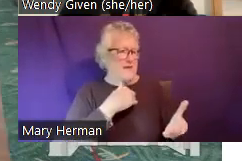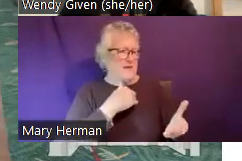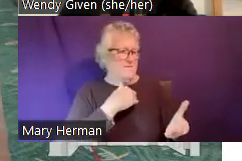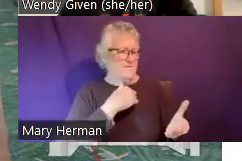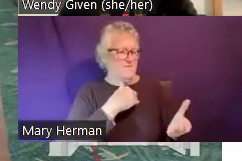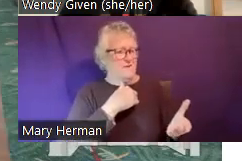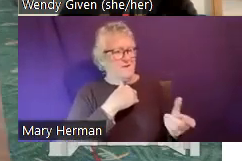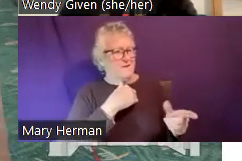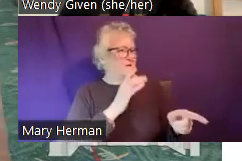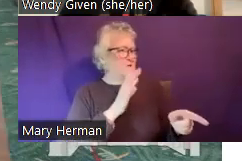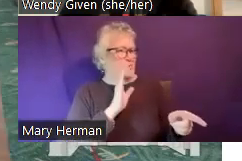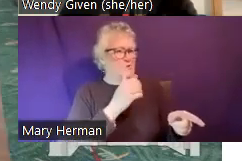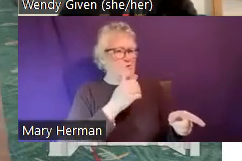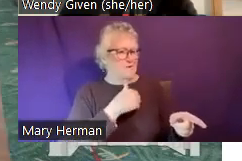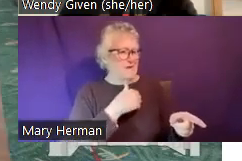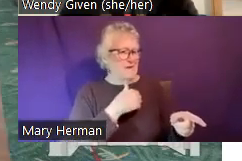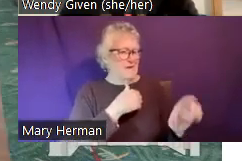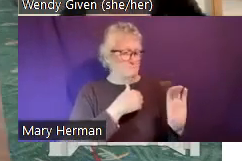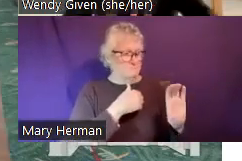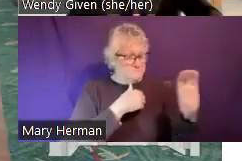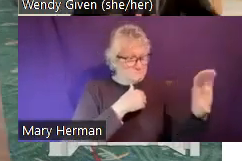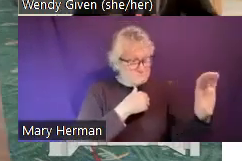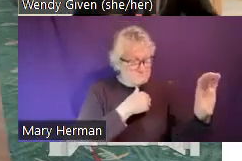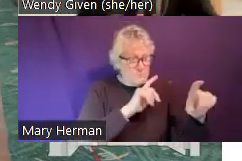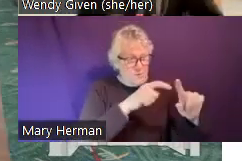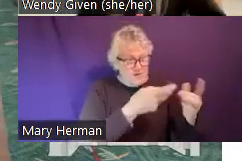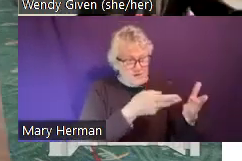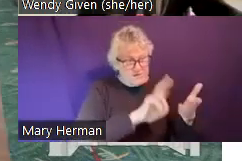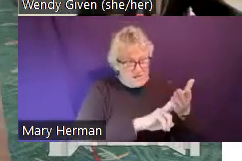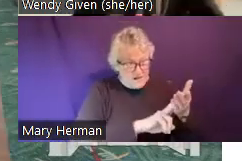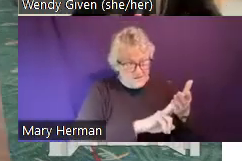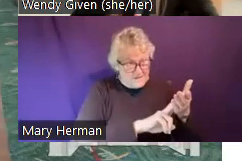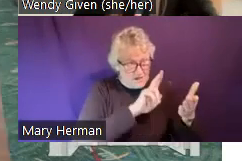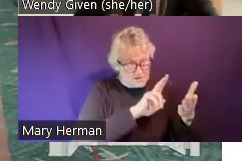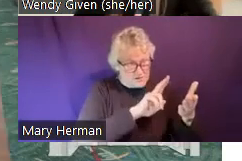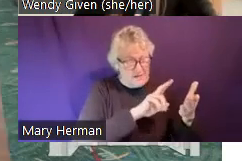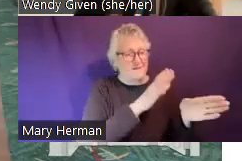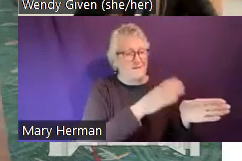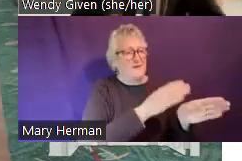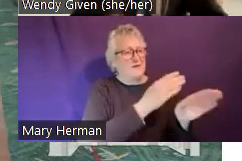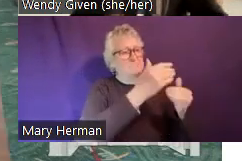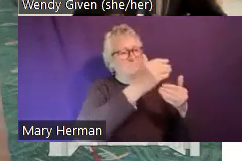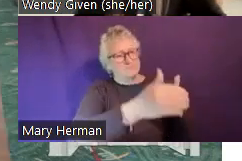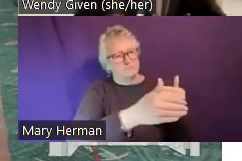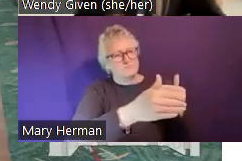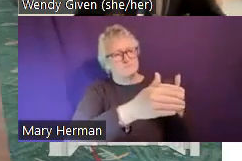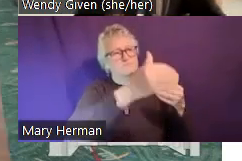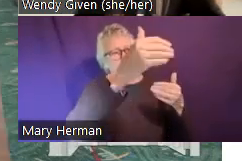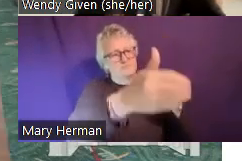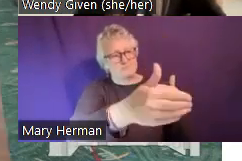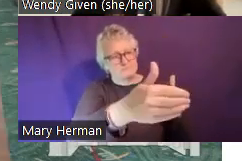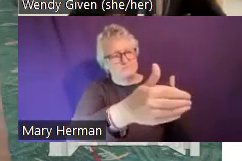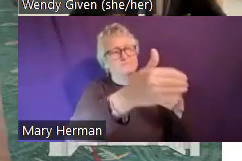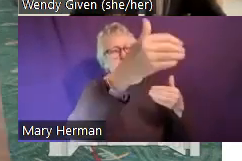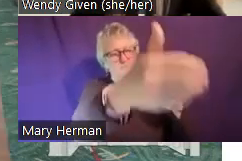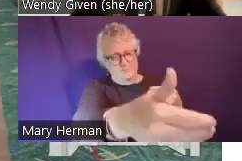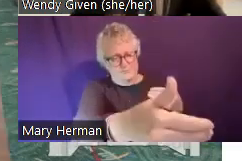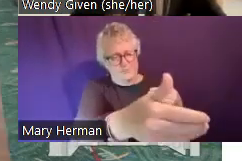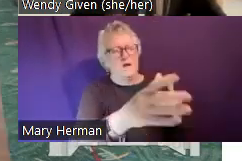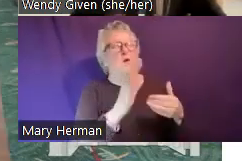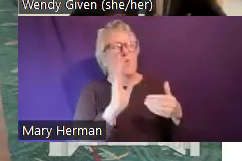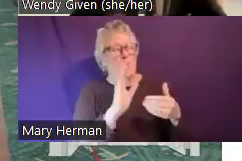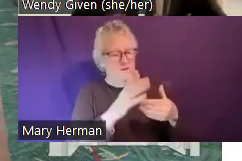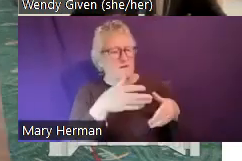get like right when you sign the contract, and then there'll be benchmarks that allow you to get additional